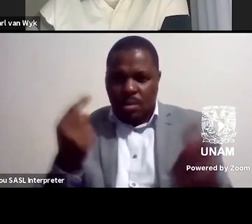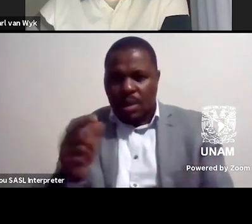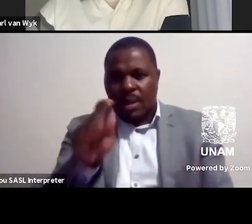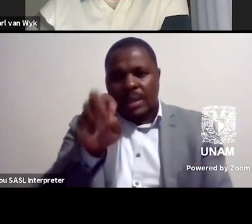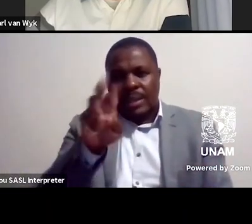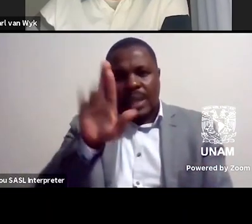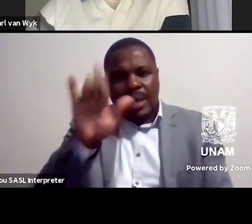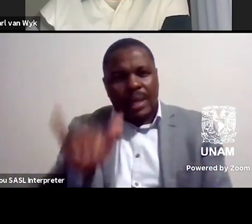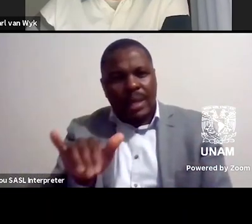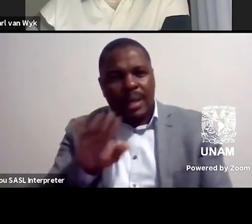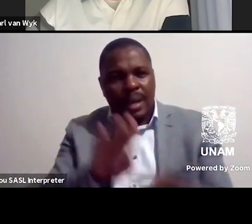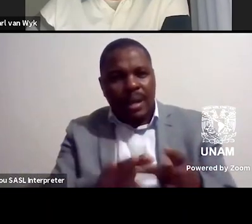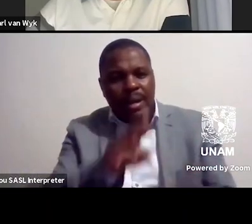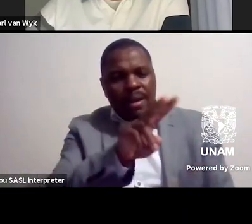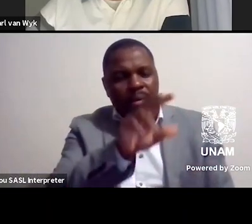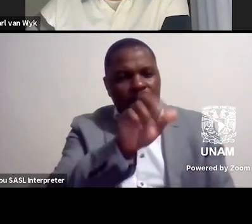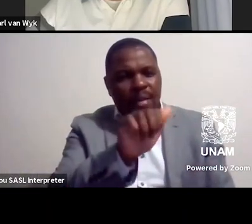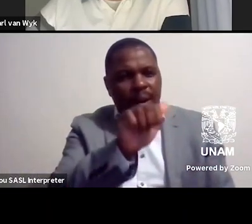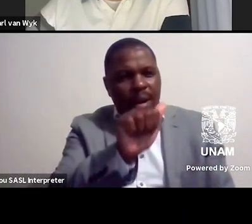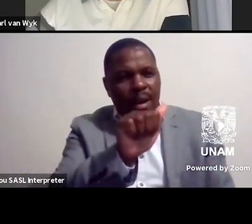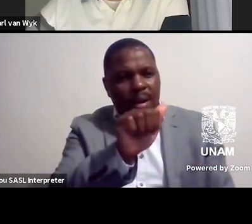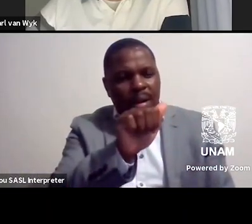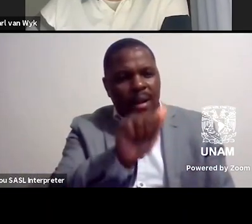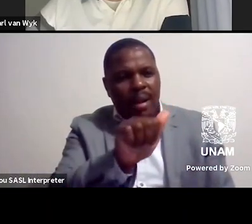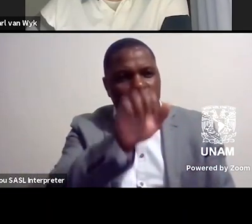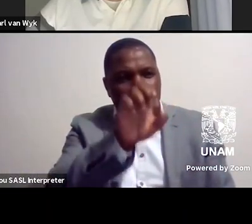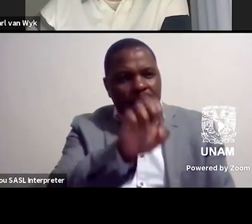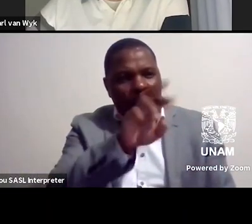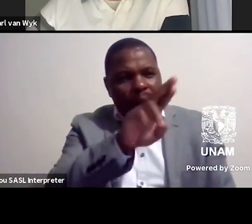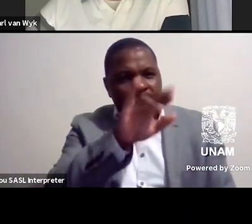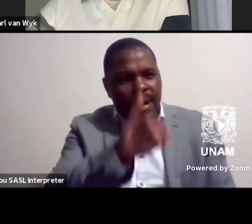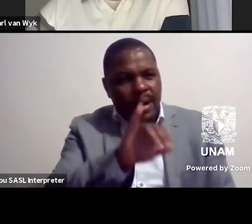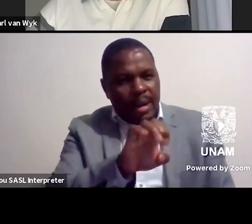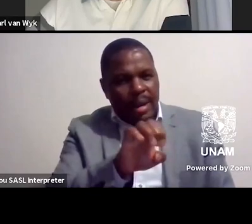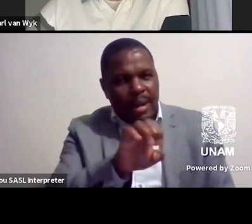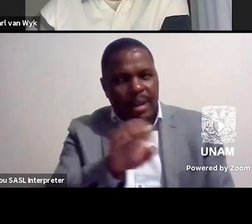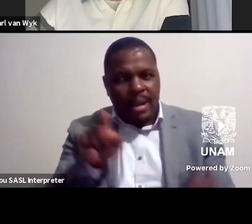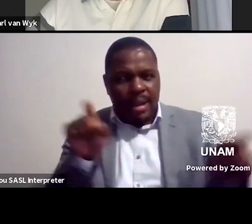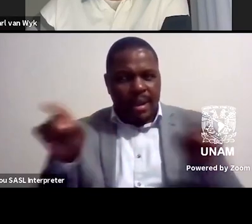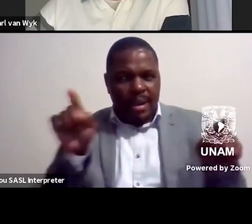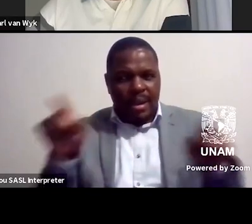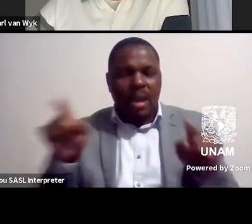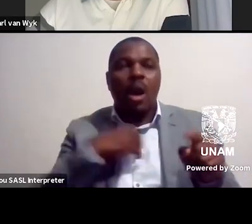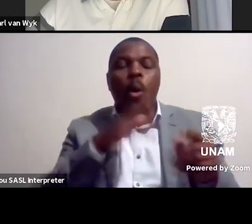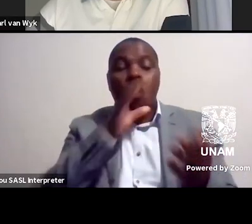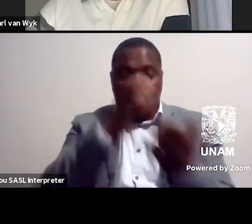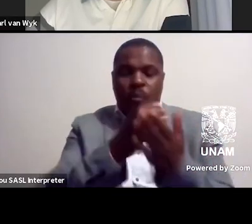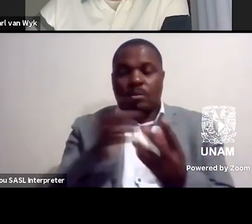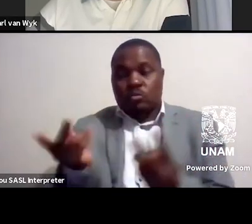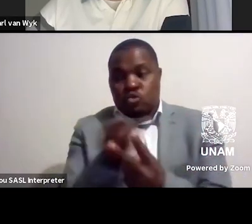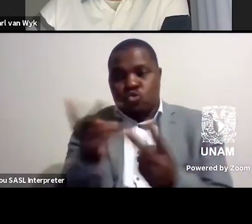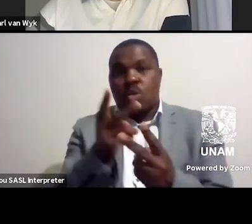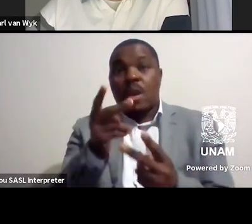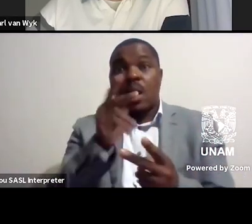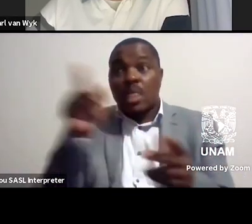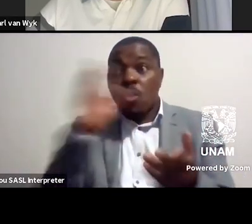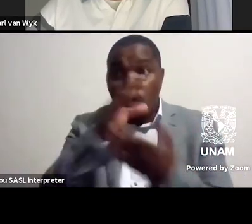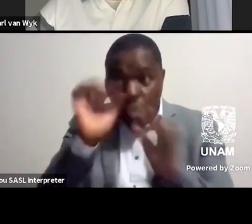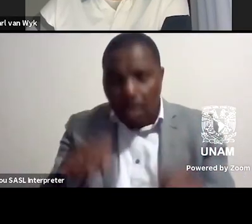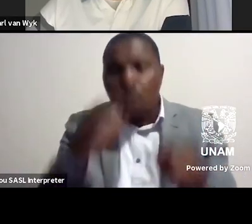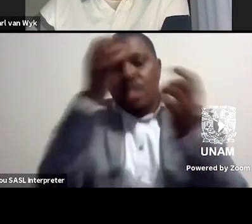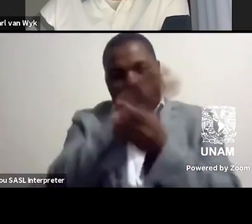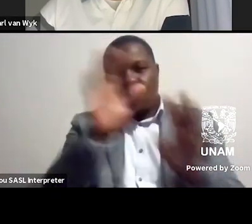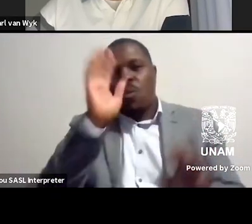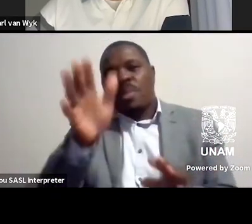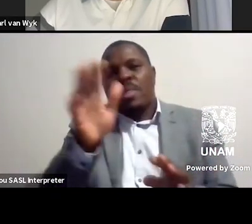valeria luiselli but we'll confirm closer to the time you both mentioned these two writers so i think we'll look very much look forward